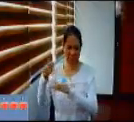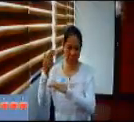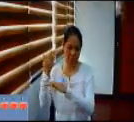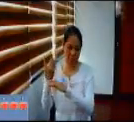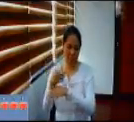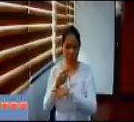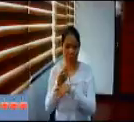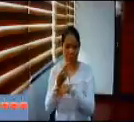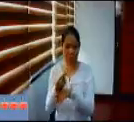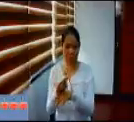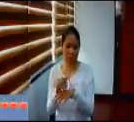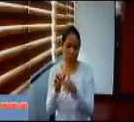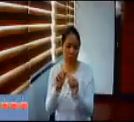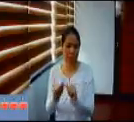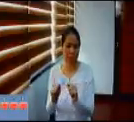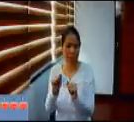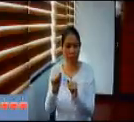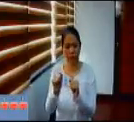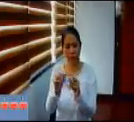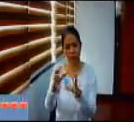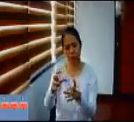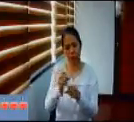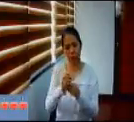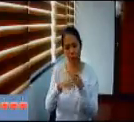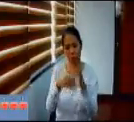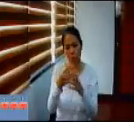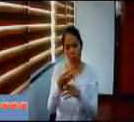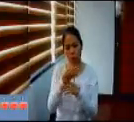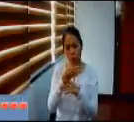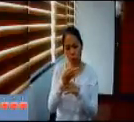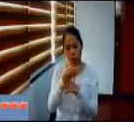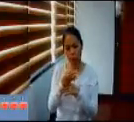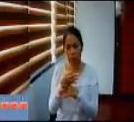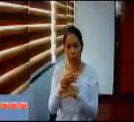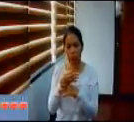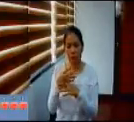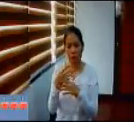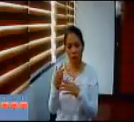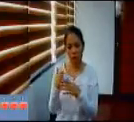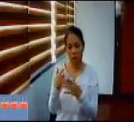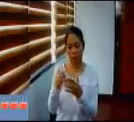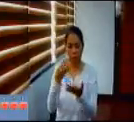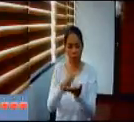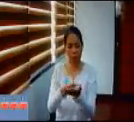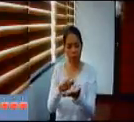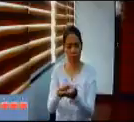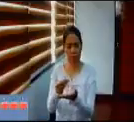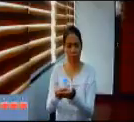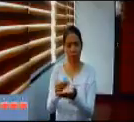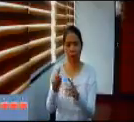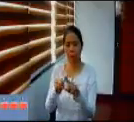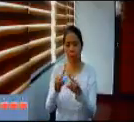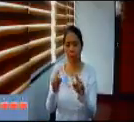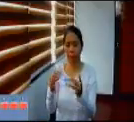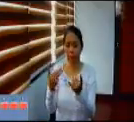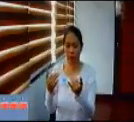import all of the food that we need as long as we have the money and the foreign exchange to buy it. But now, if you